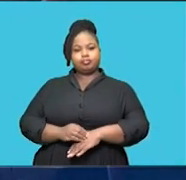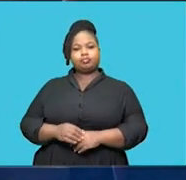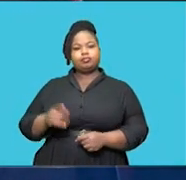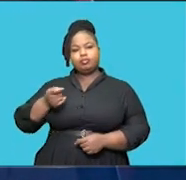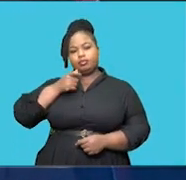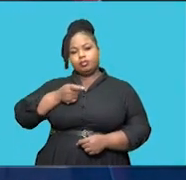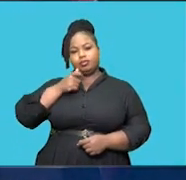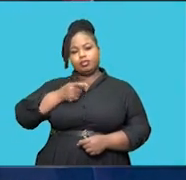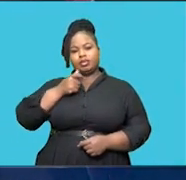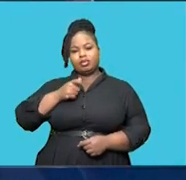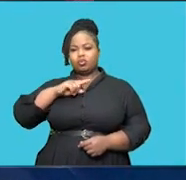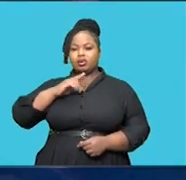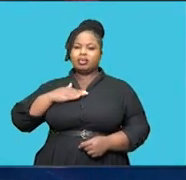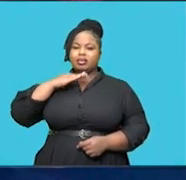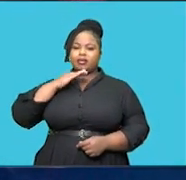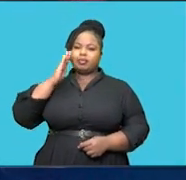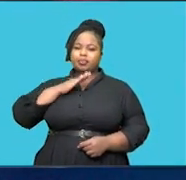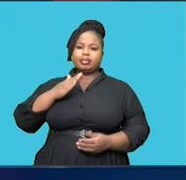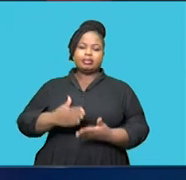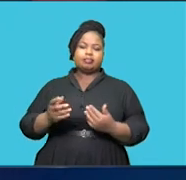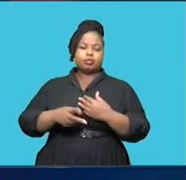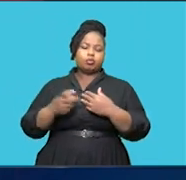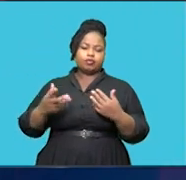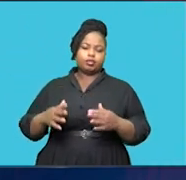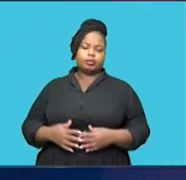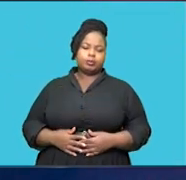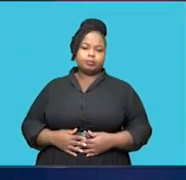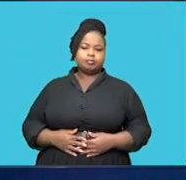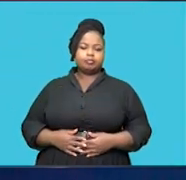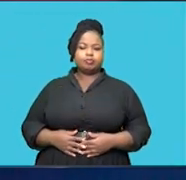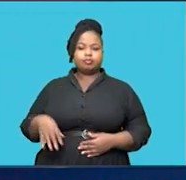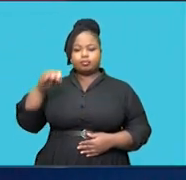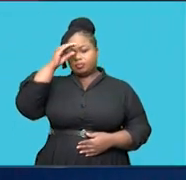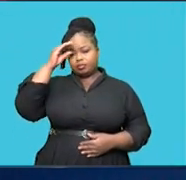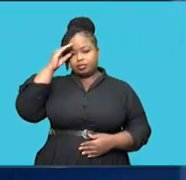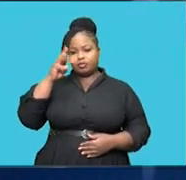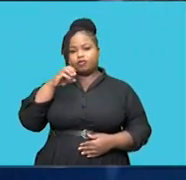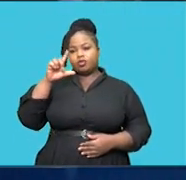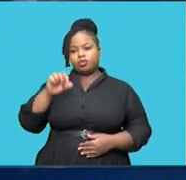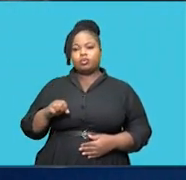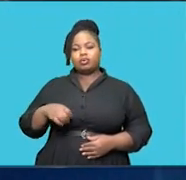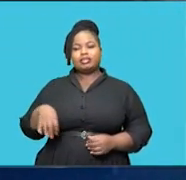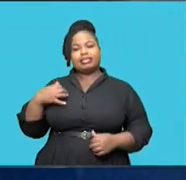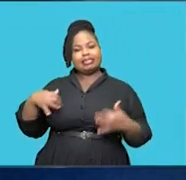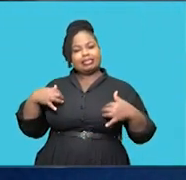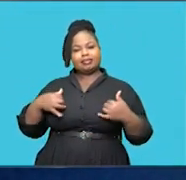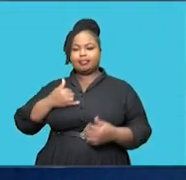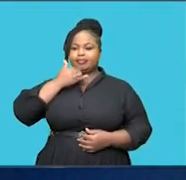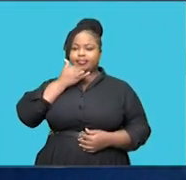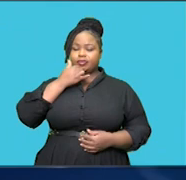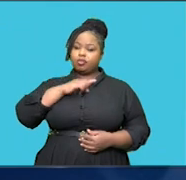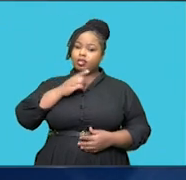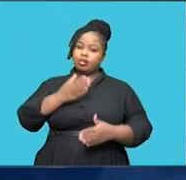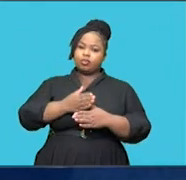medication shortage and medication being stolen. The nurses at Mofolo Clinic are really excited and happy because this will improve their